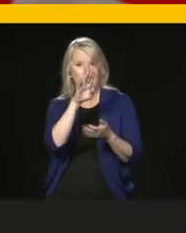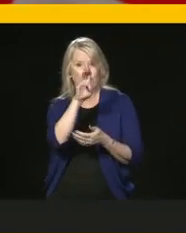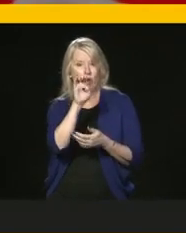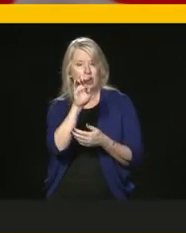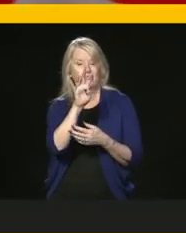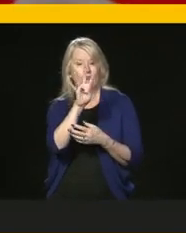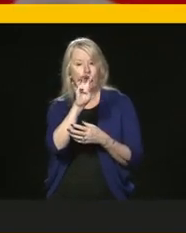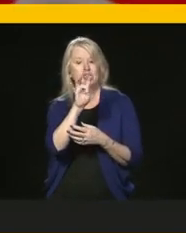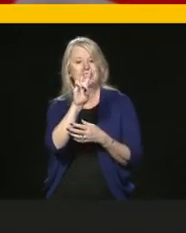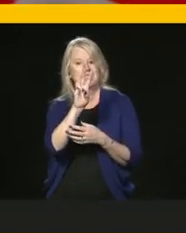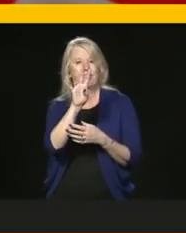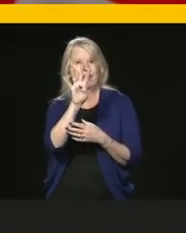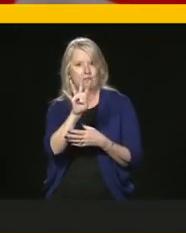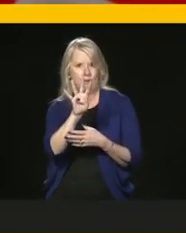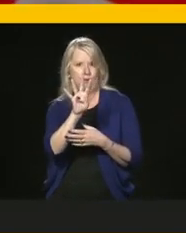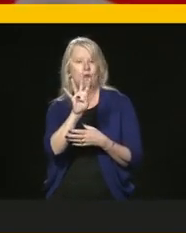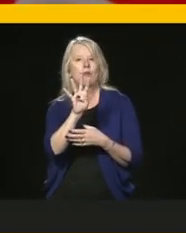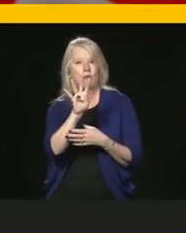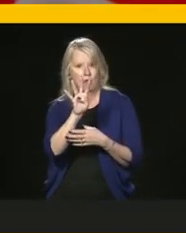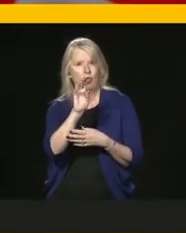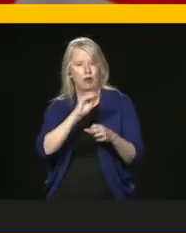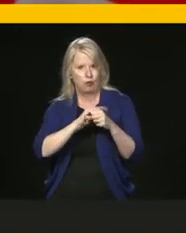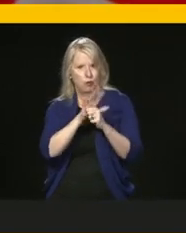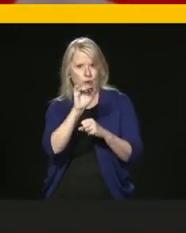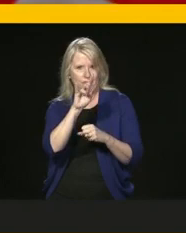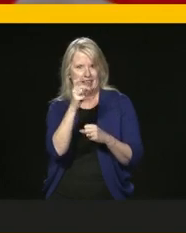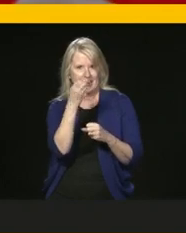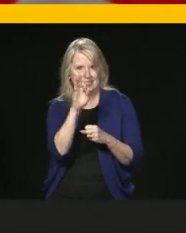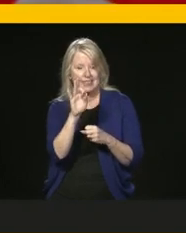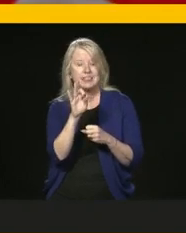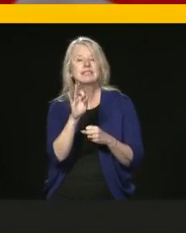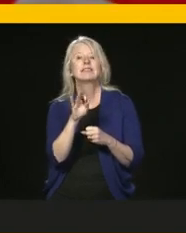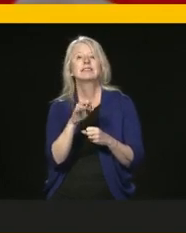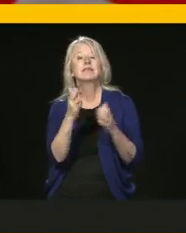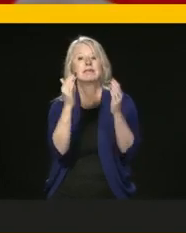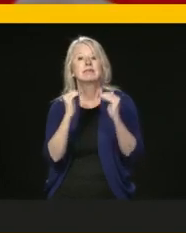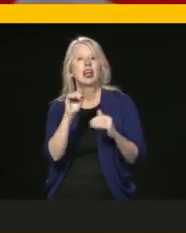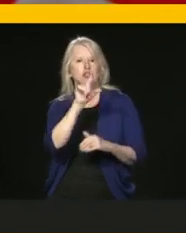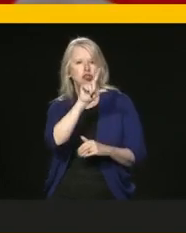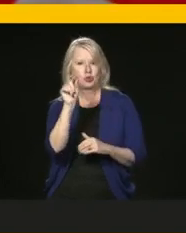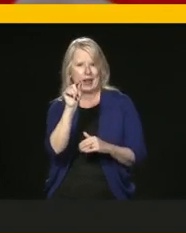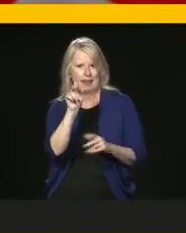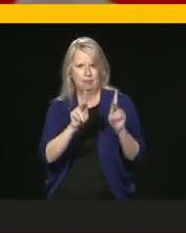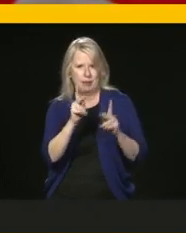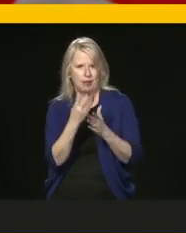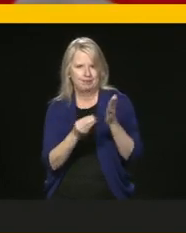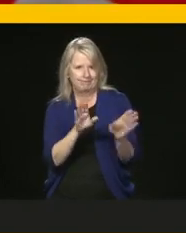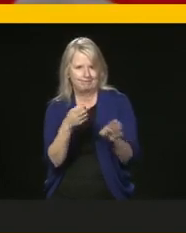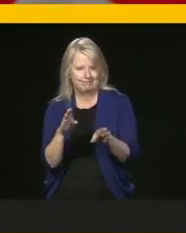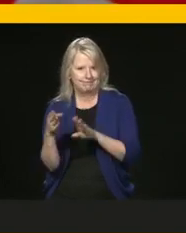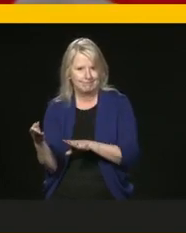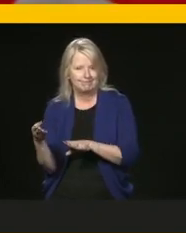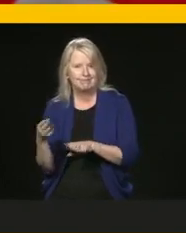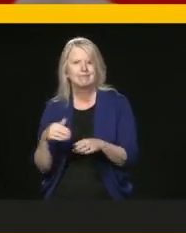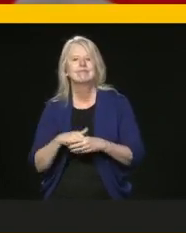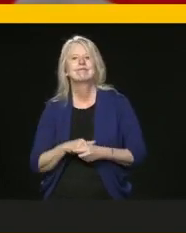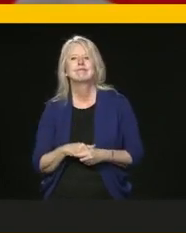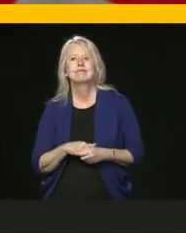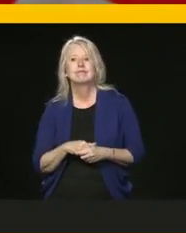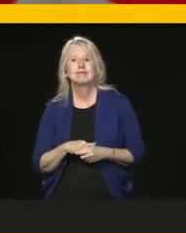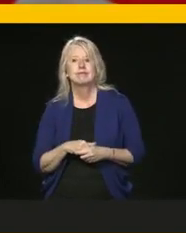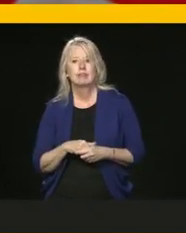and 20 deaths. The Yukon reported its first two cases, which were linked to travel.